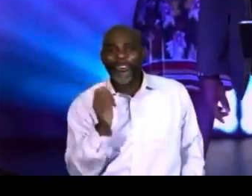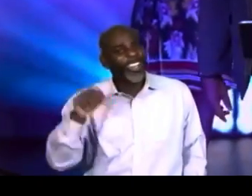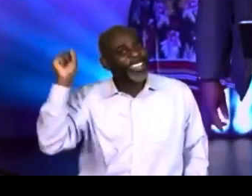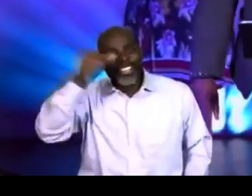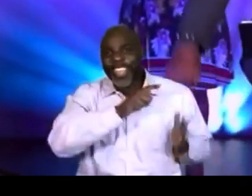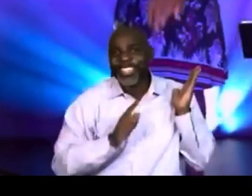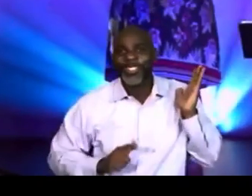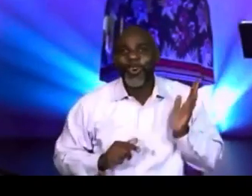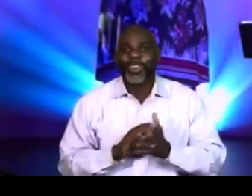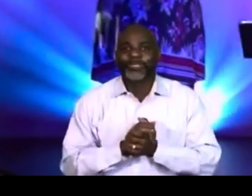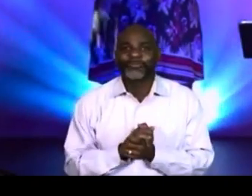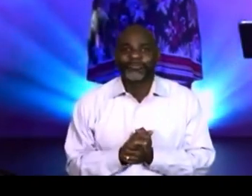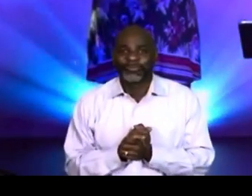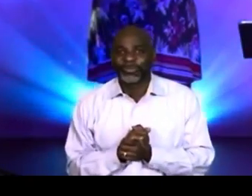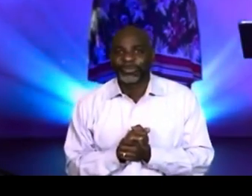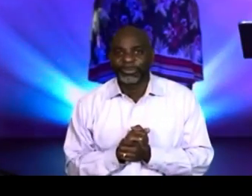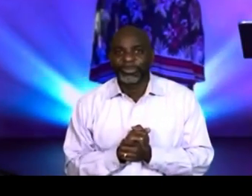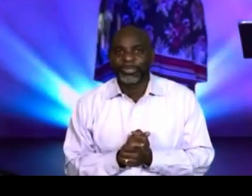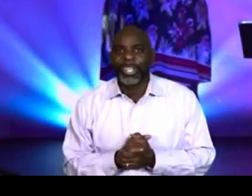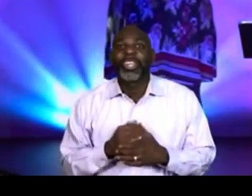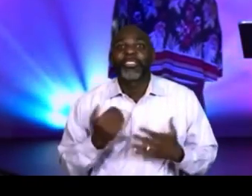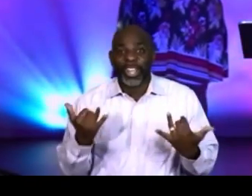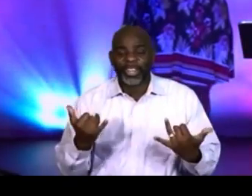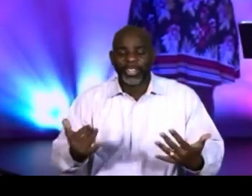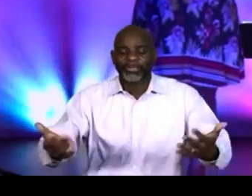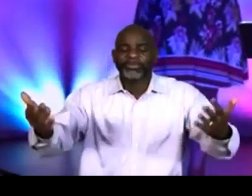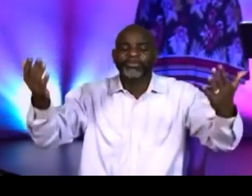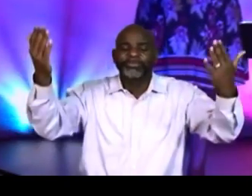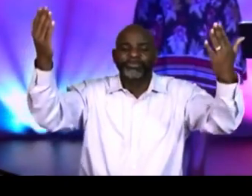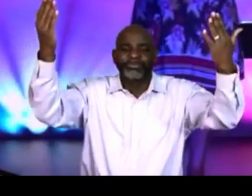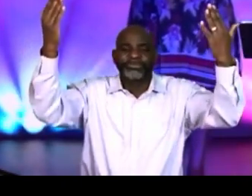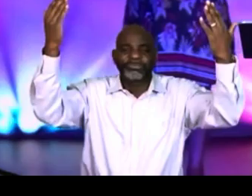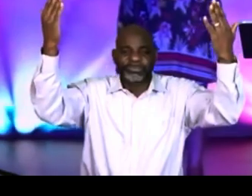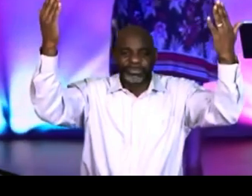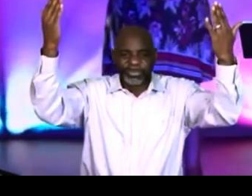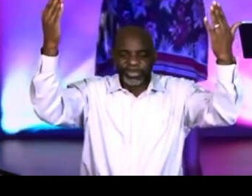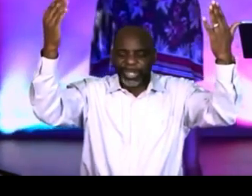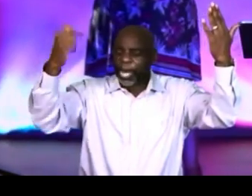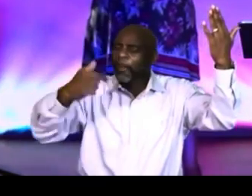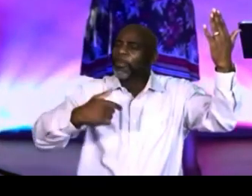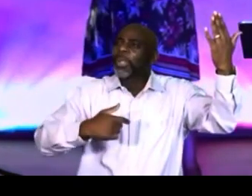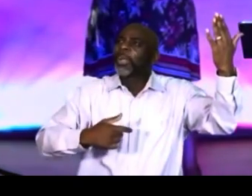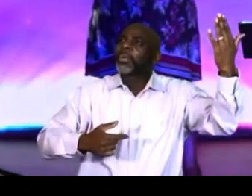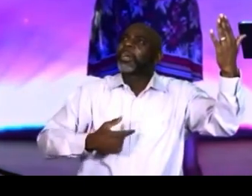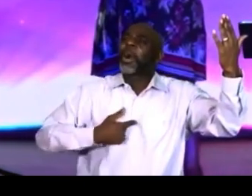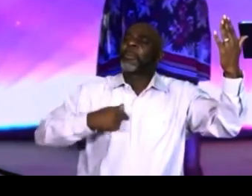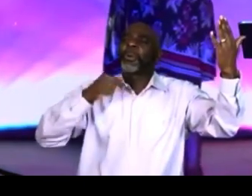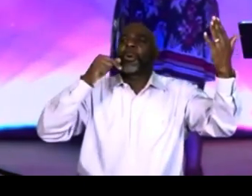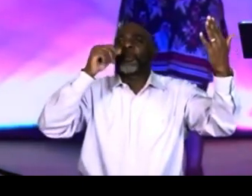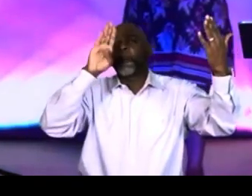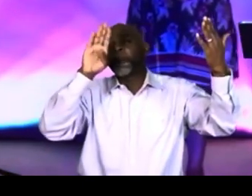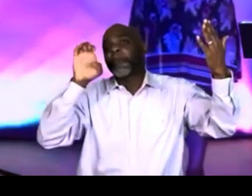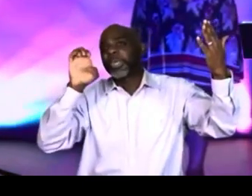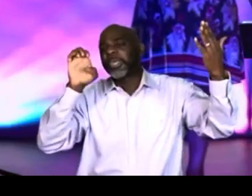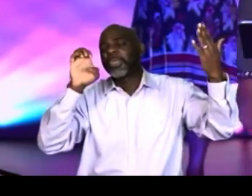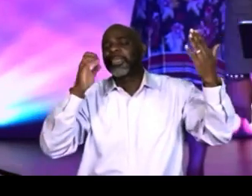Lord. Come on, slip those hands up and just say, I'm going to be glad. Yes, Lord.